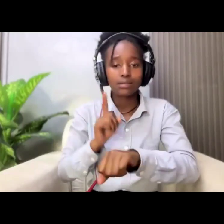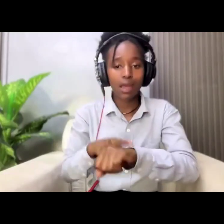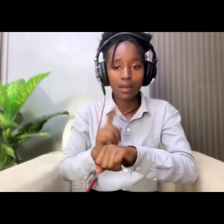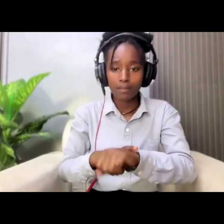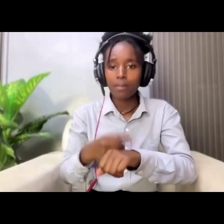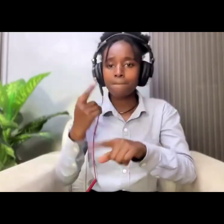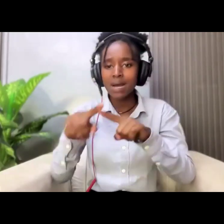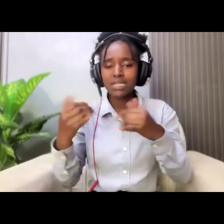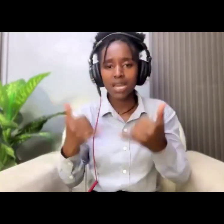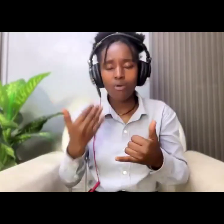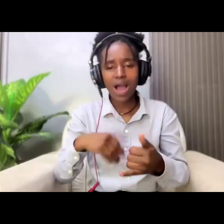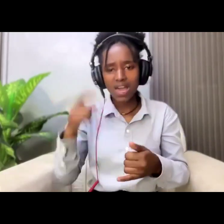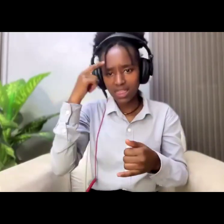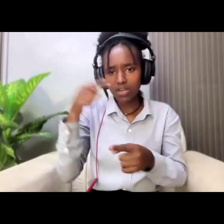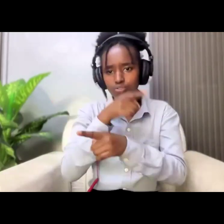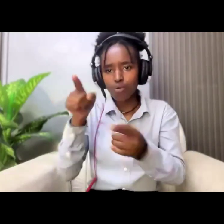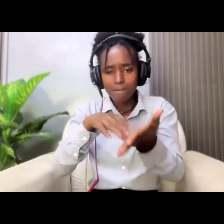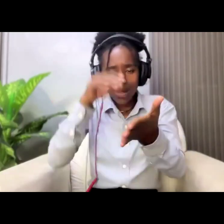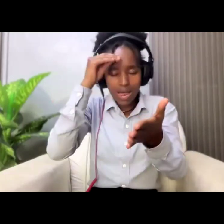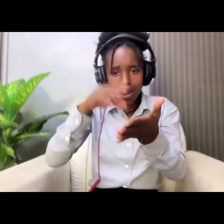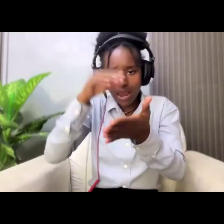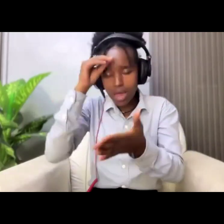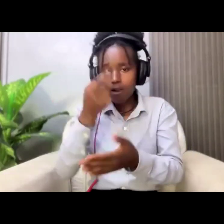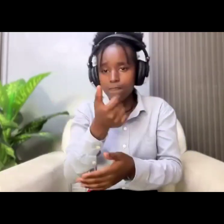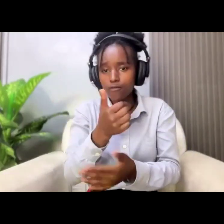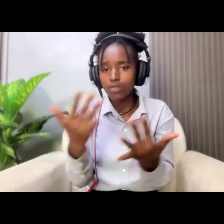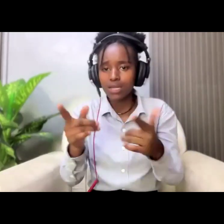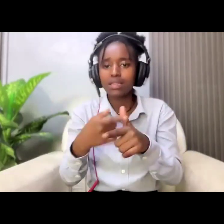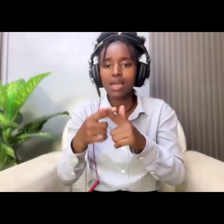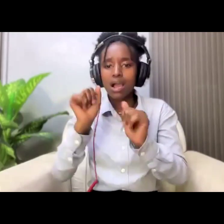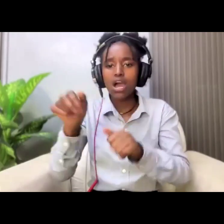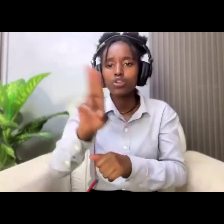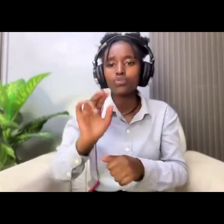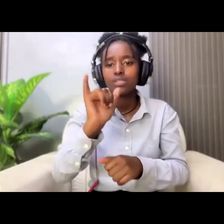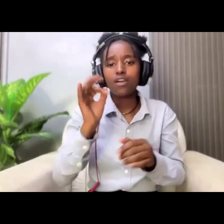enough good points for people to take things away and get on with it. But as I say,